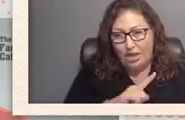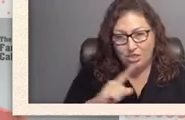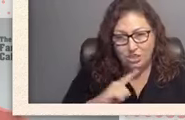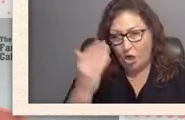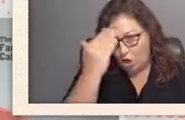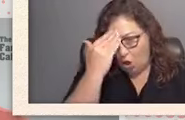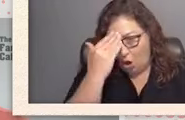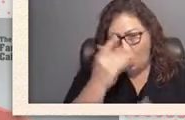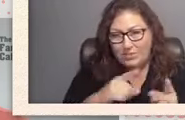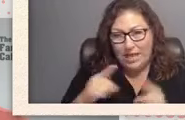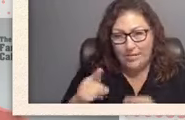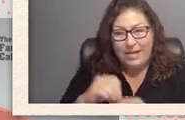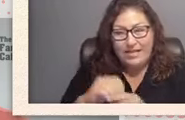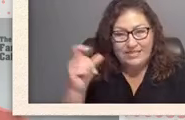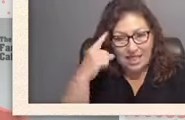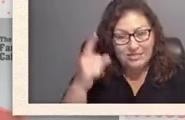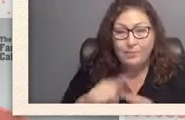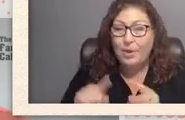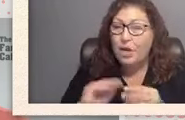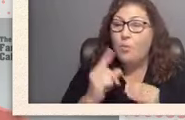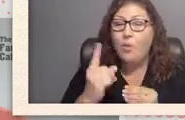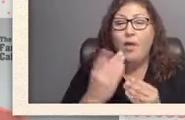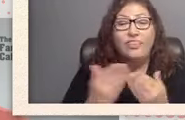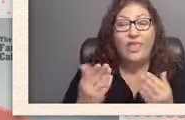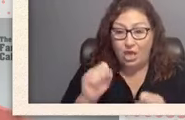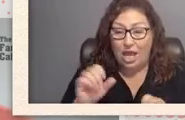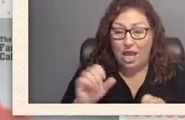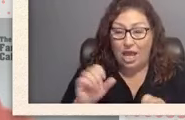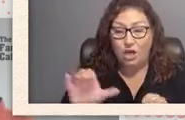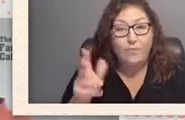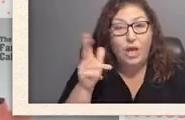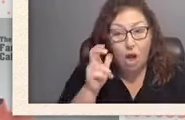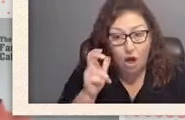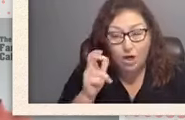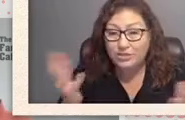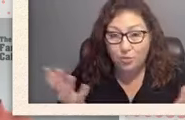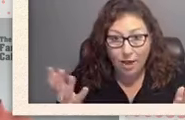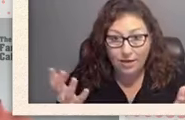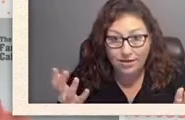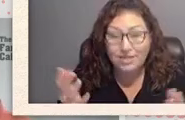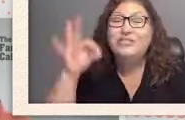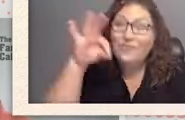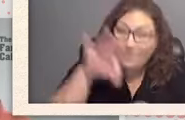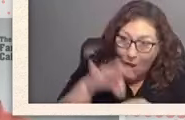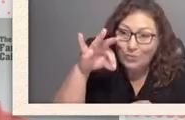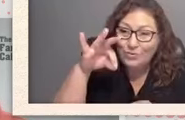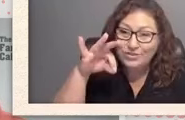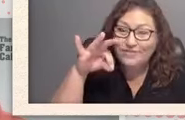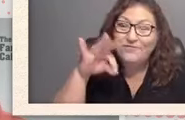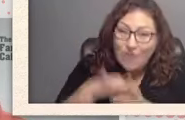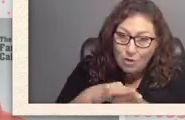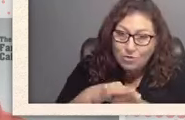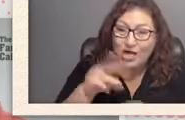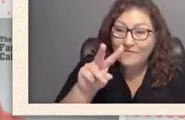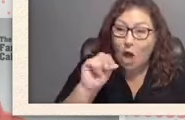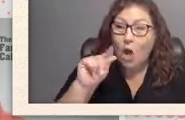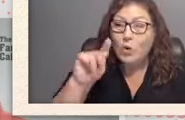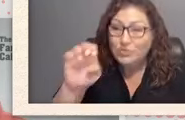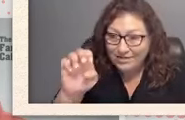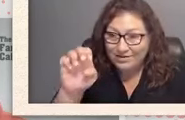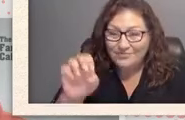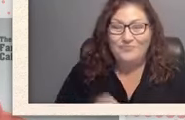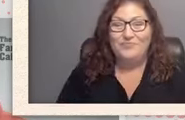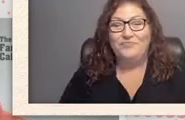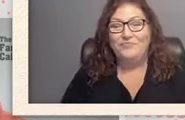things like that. But the number one thing you can do to be heard, of course, is what? To vote. Vote. Please V-O-T-E. do. Yeah. So, yes, if you are